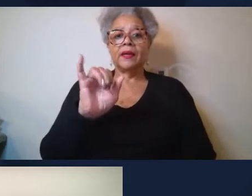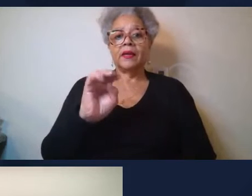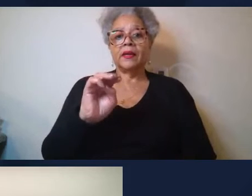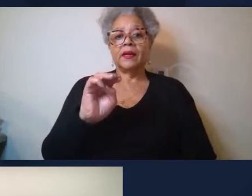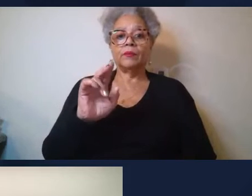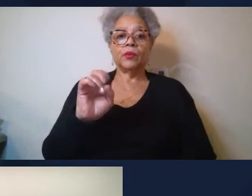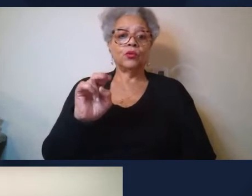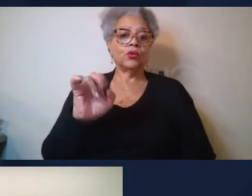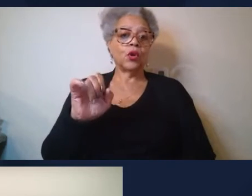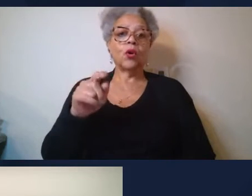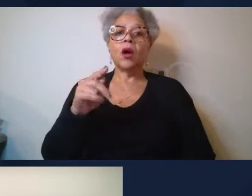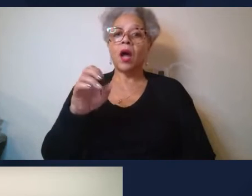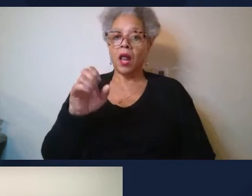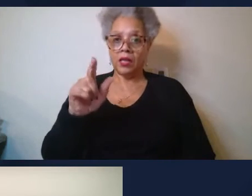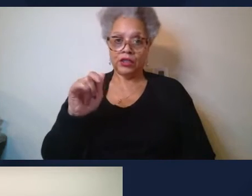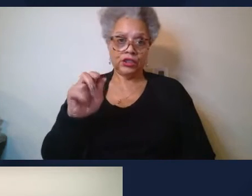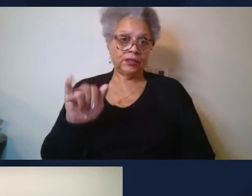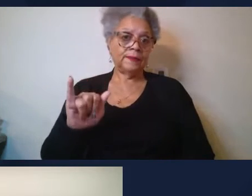Definitely, I think.